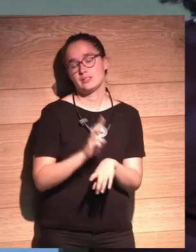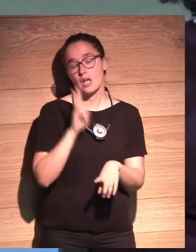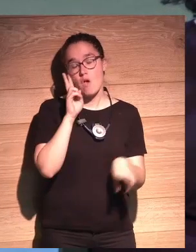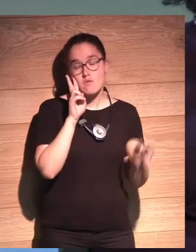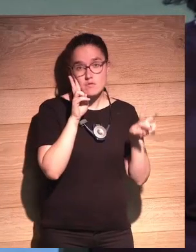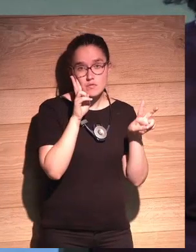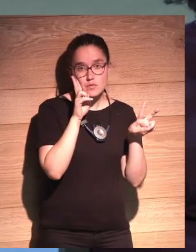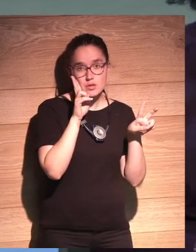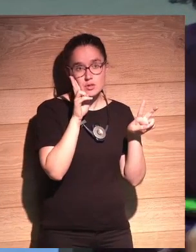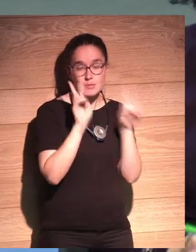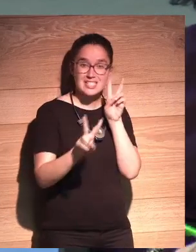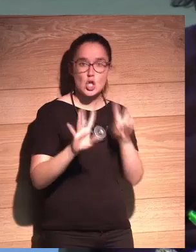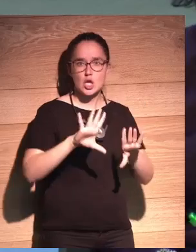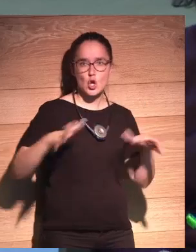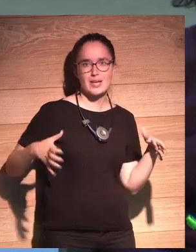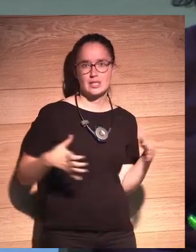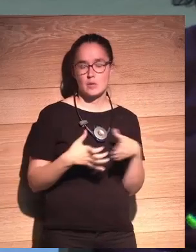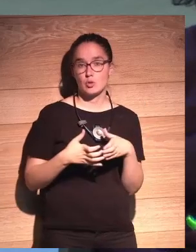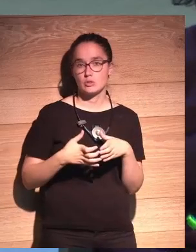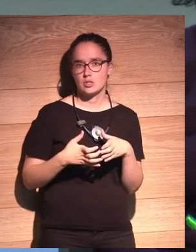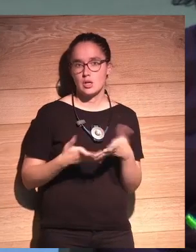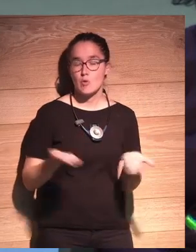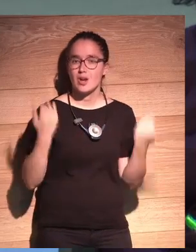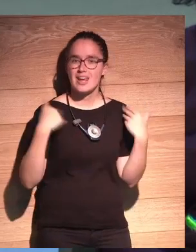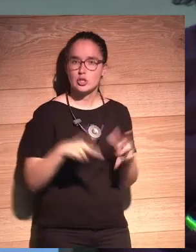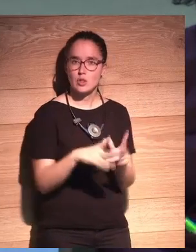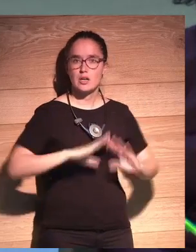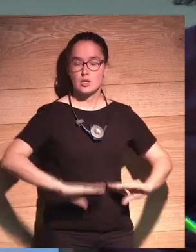including assistance, caregiving,